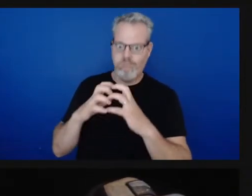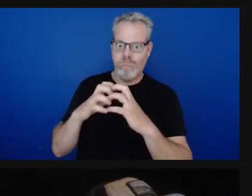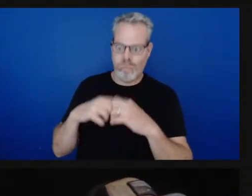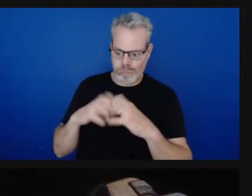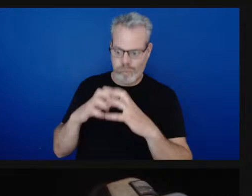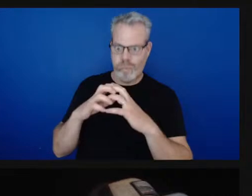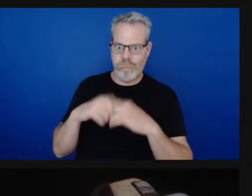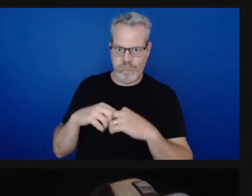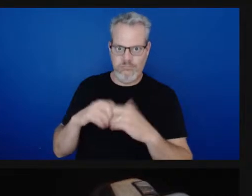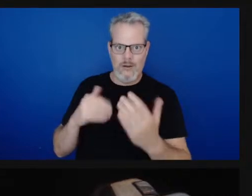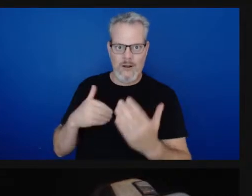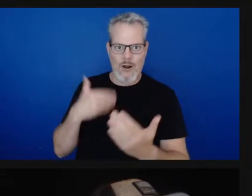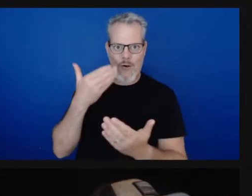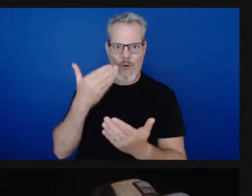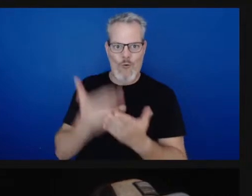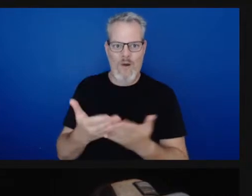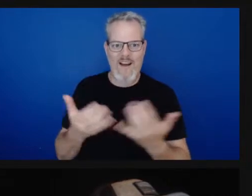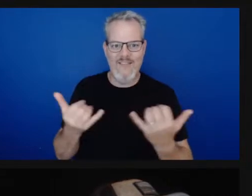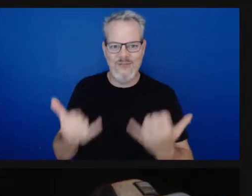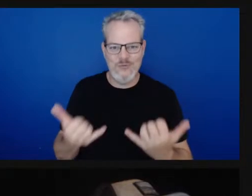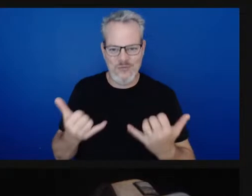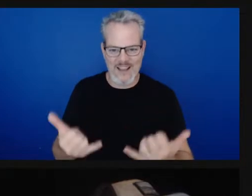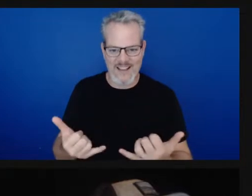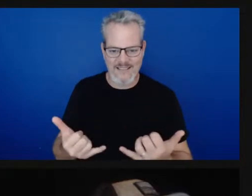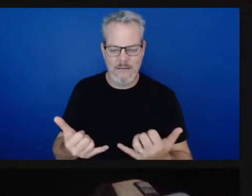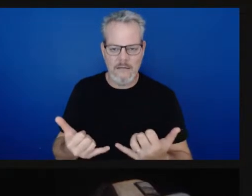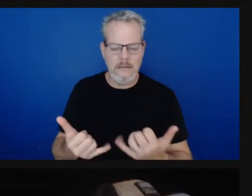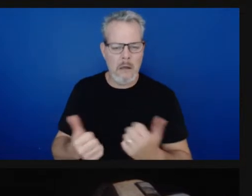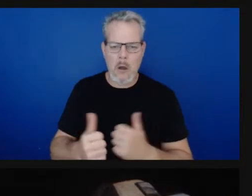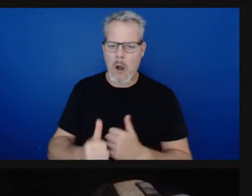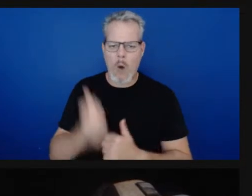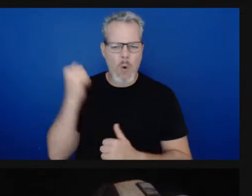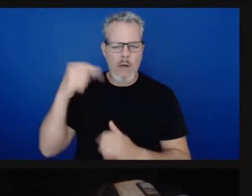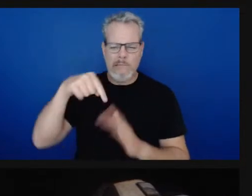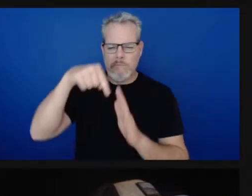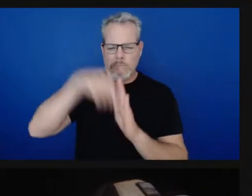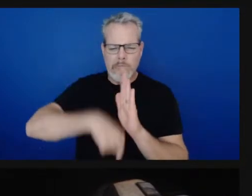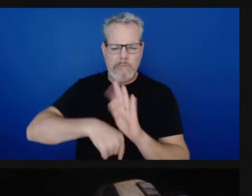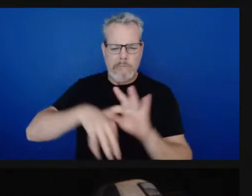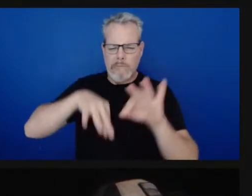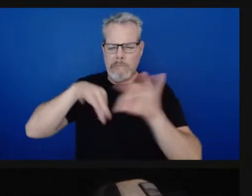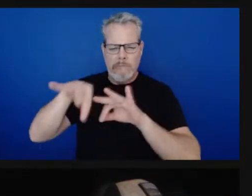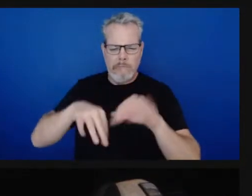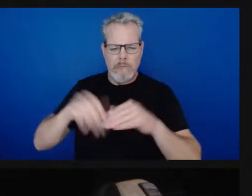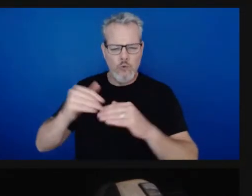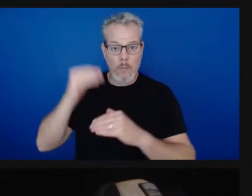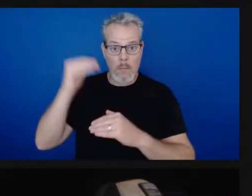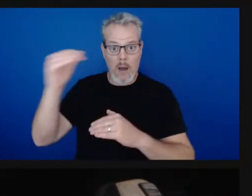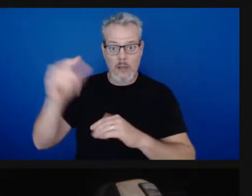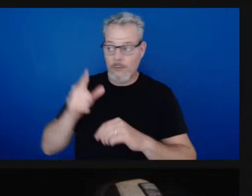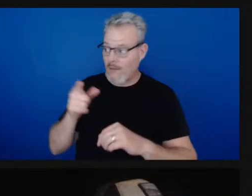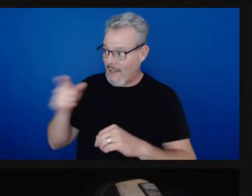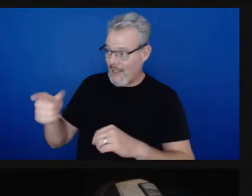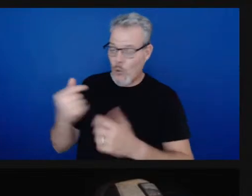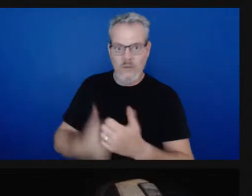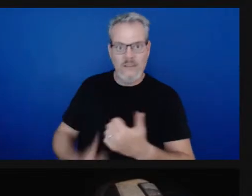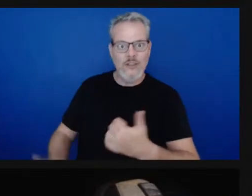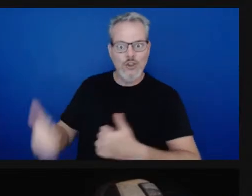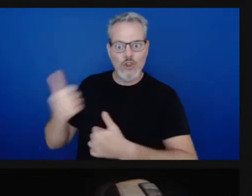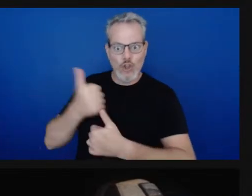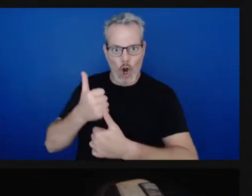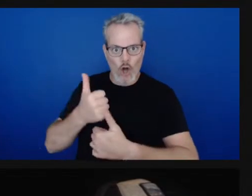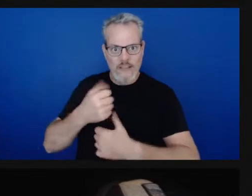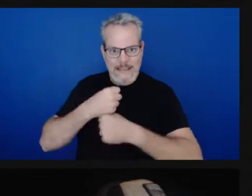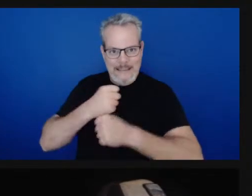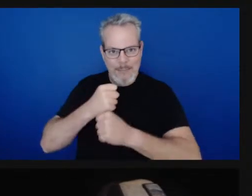won't go into too much detail of this, but he was in charge. They made a lot of maps. Those of you guys who were not